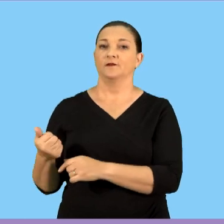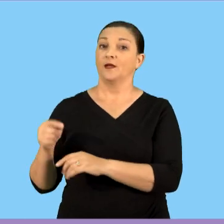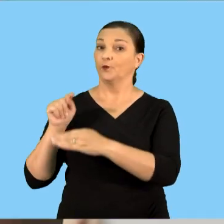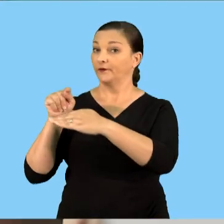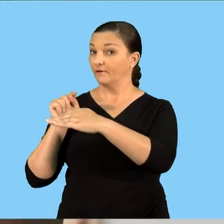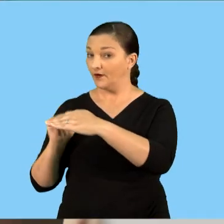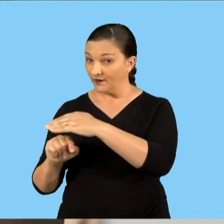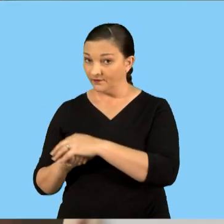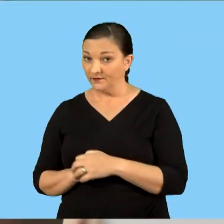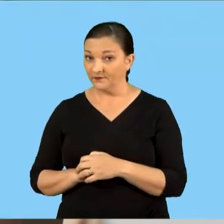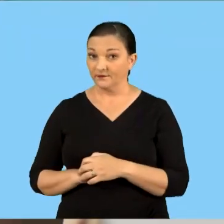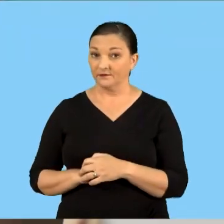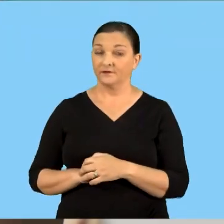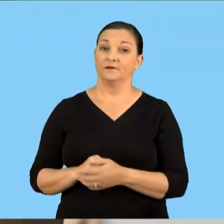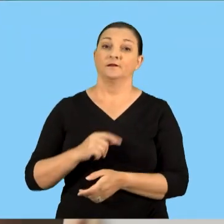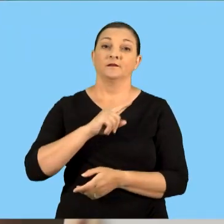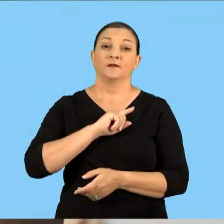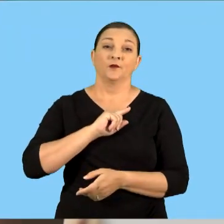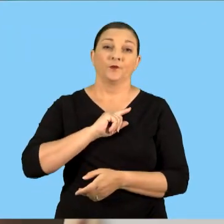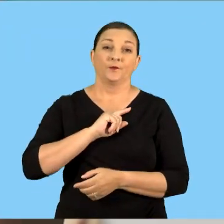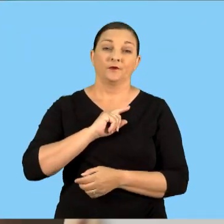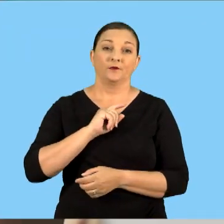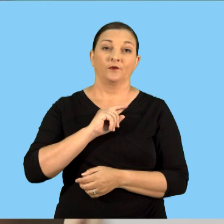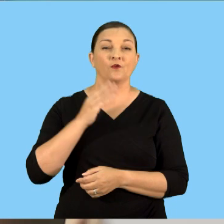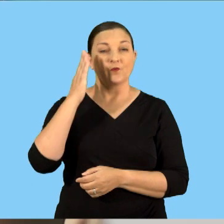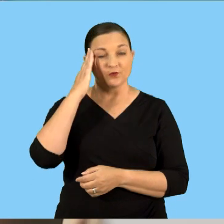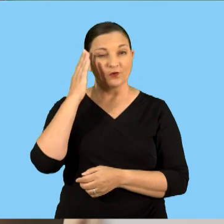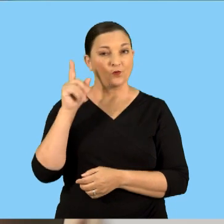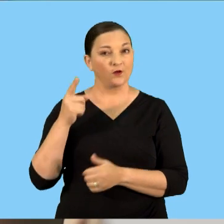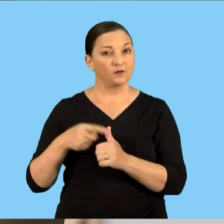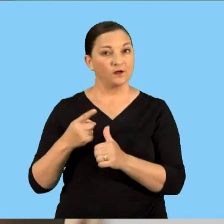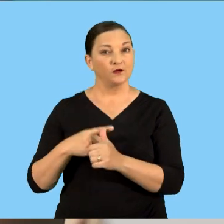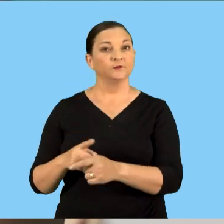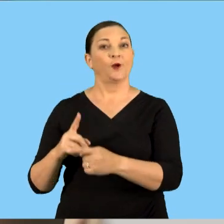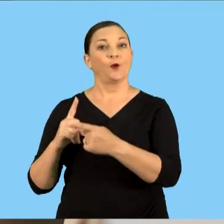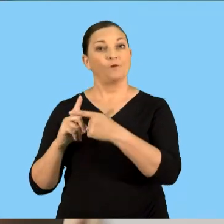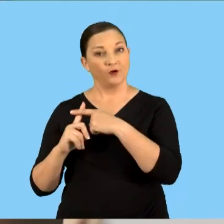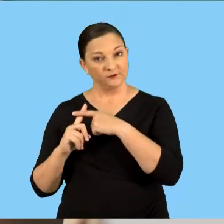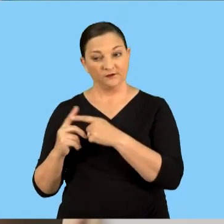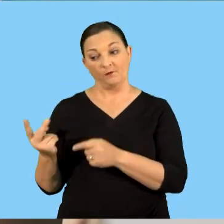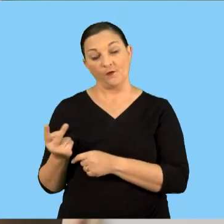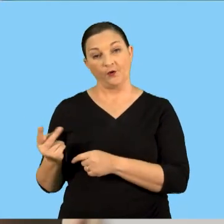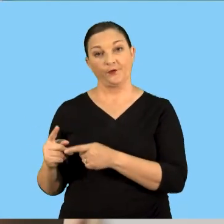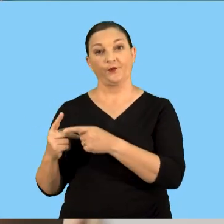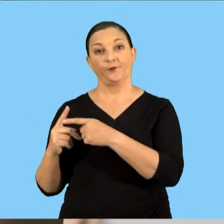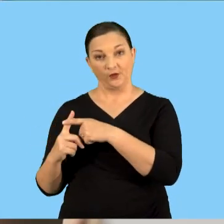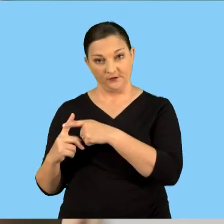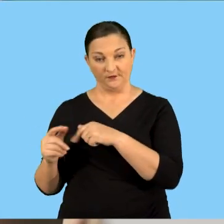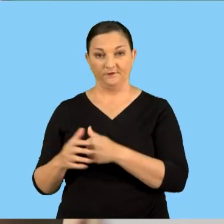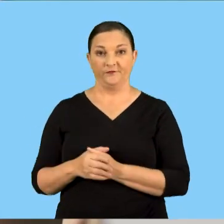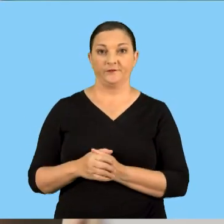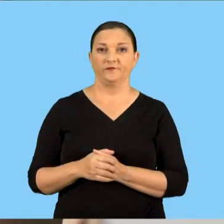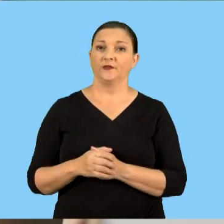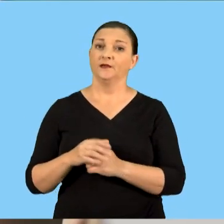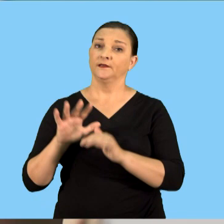positive numbers, and we are dividing, so that means that we are going to have a positive answer because both